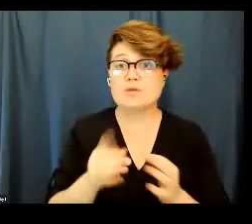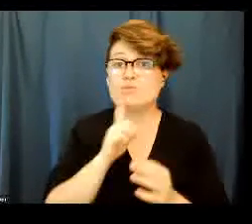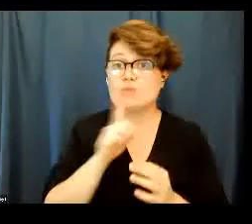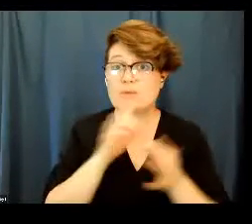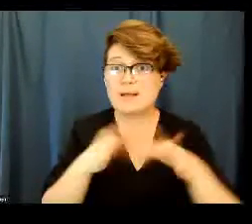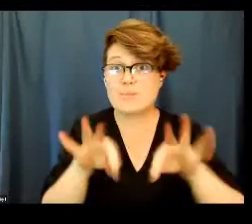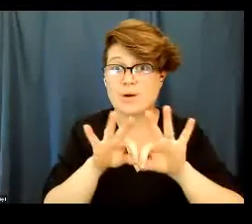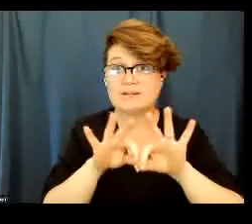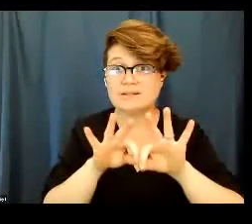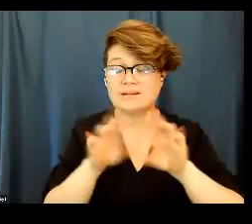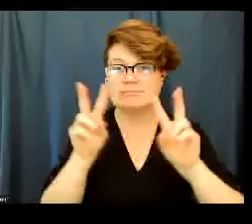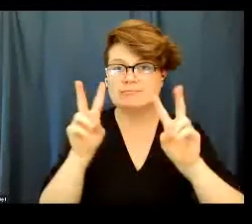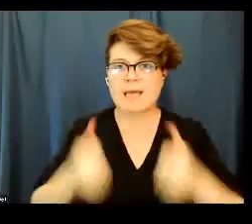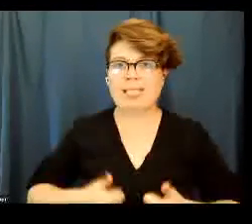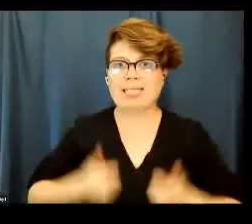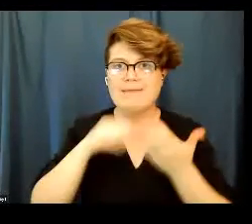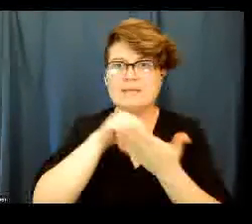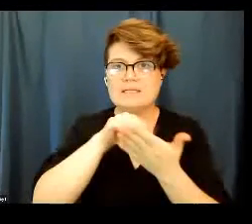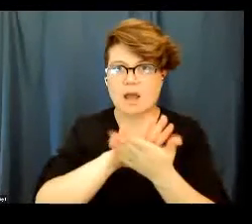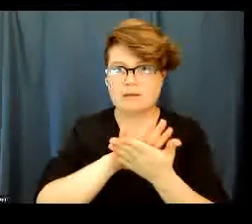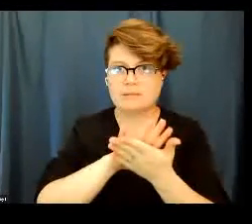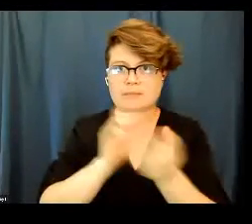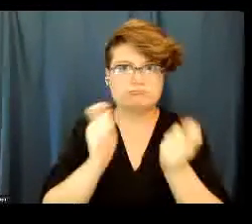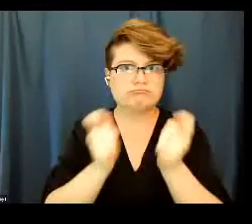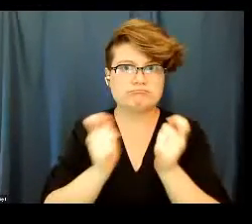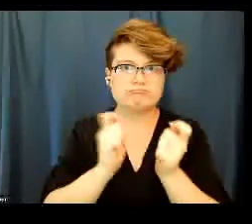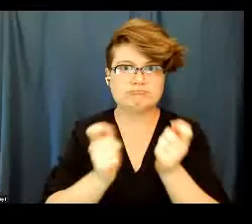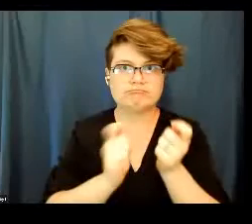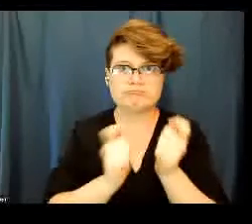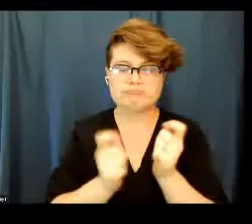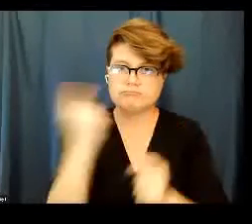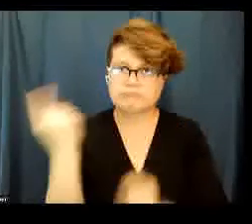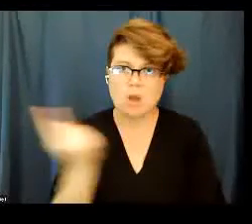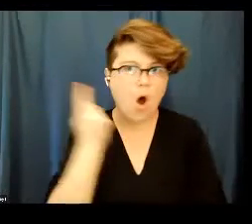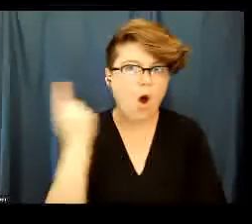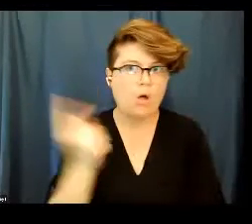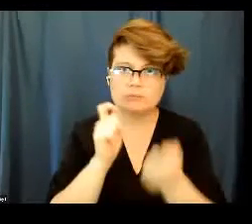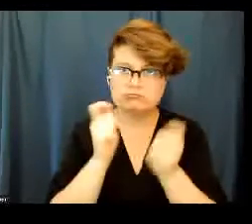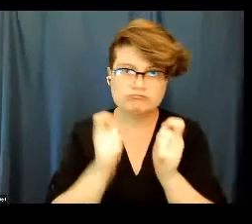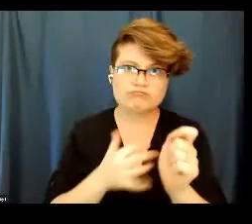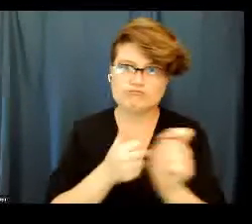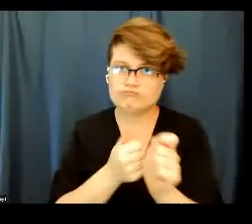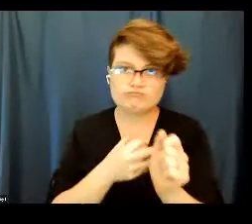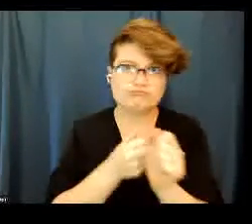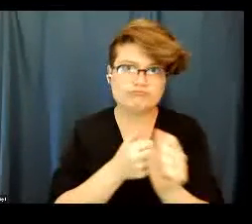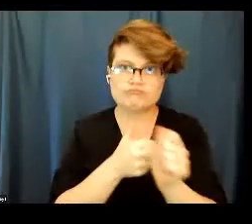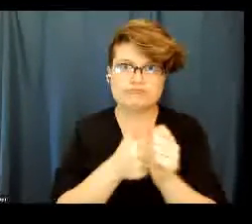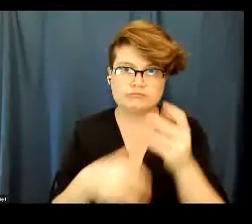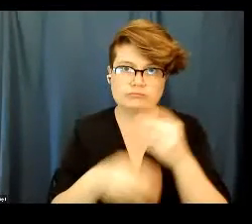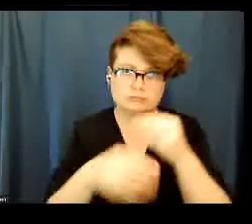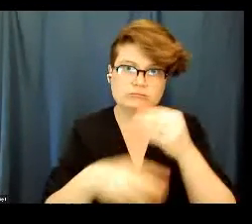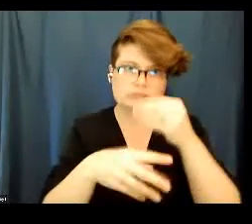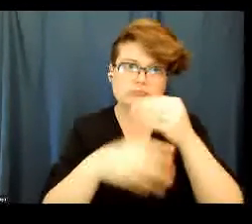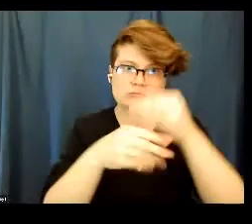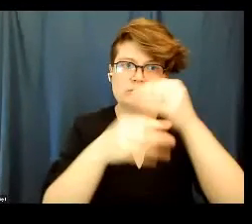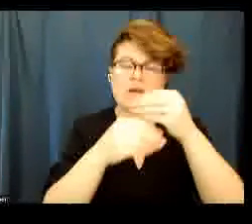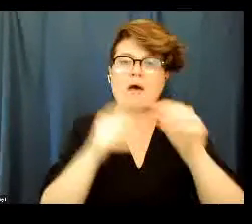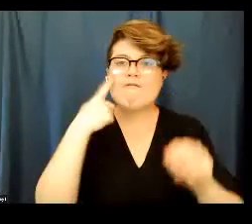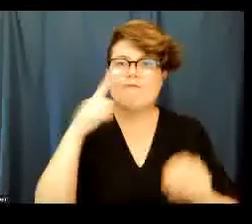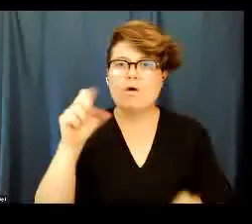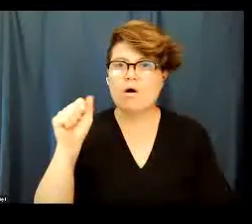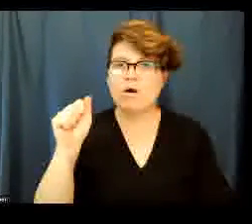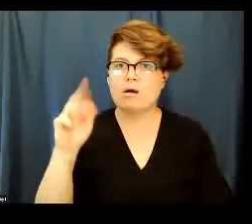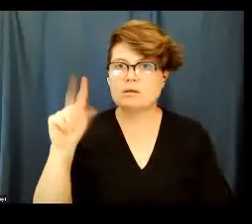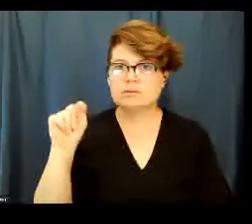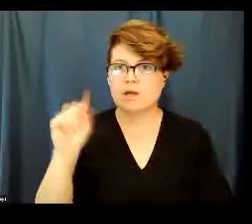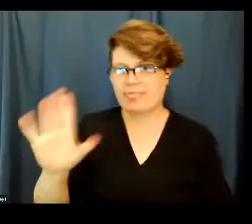document, right? So it's always going to be updating and changing based on the SART's needs. It's not set in